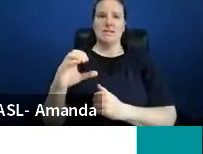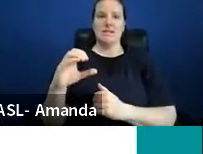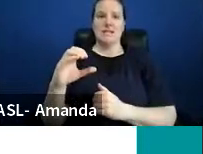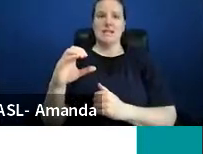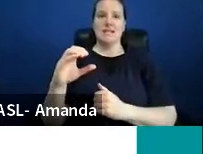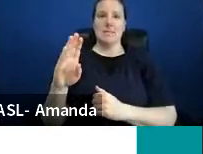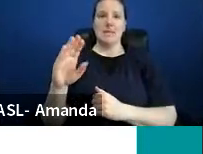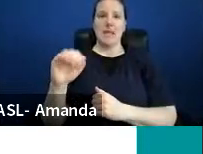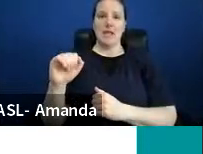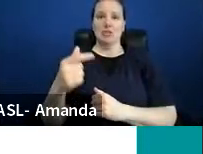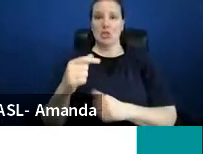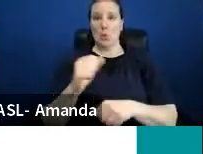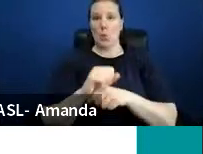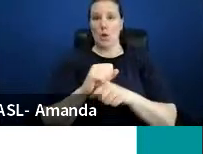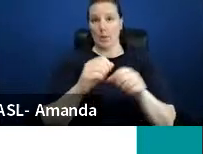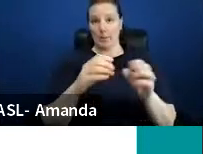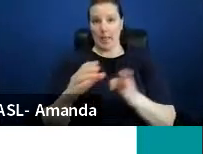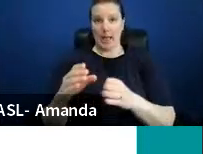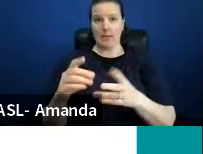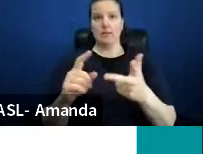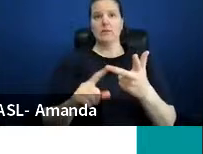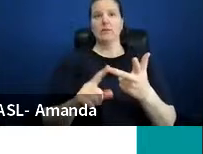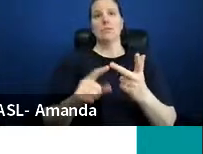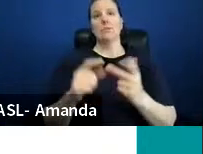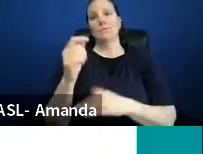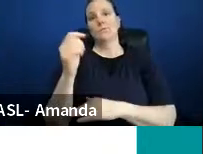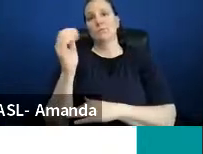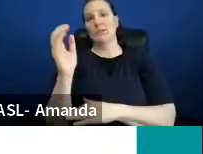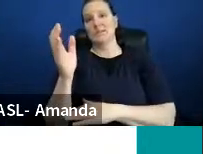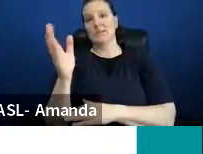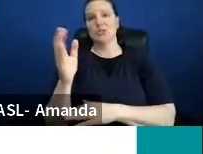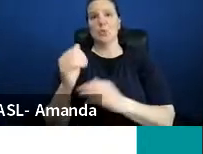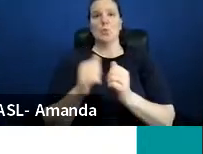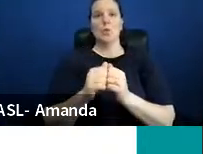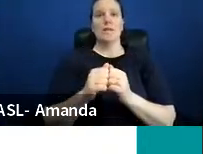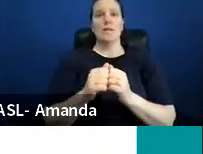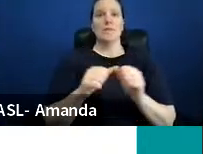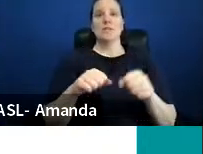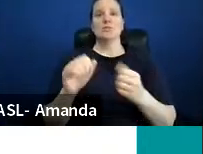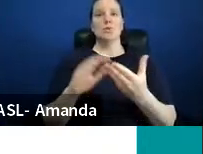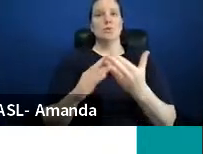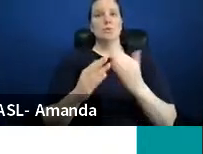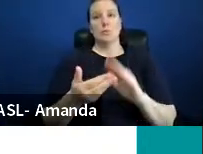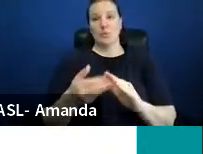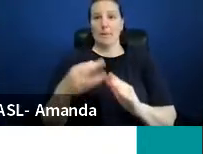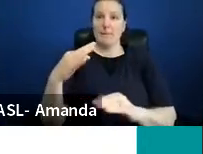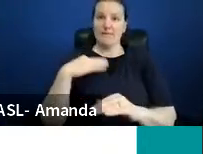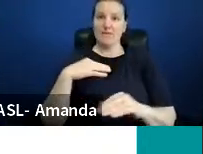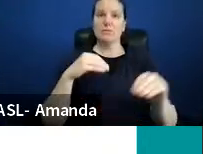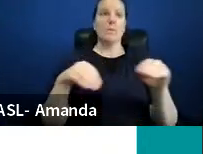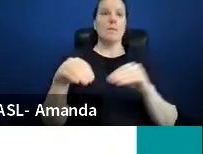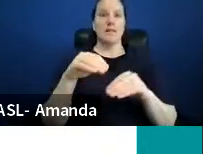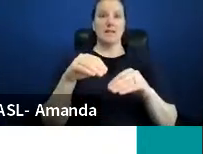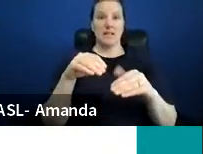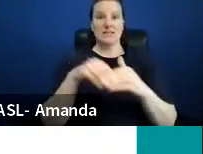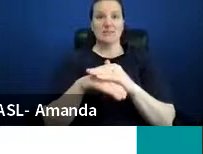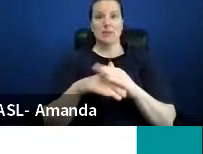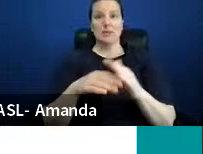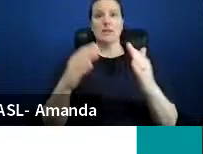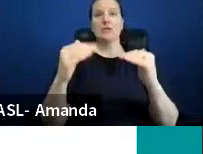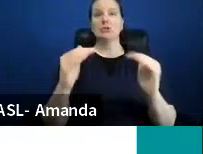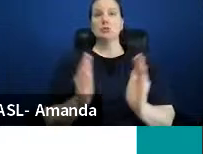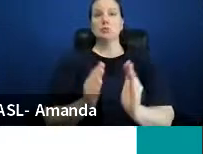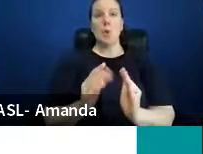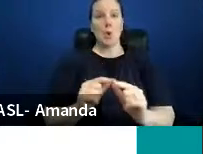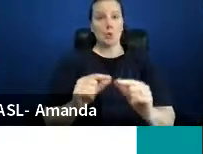plan, followed by a presentation on potential community benefits in mobility and accessibility. We'll then break out into our small